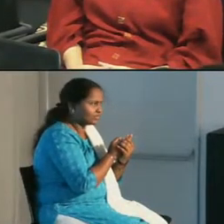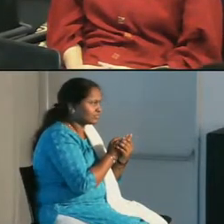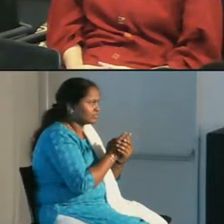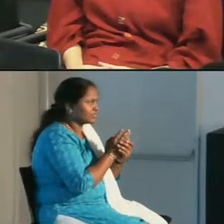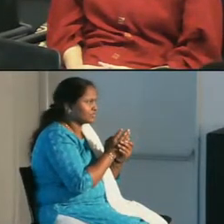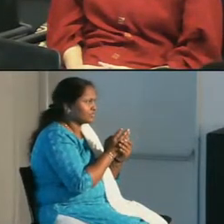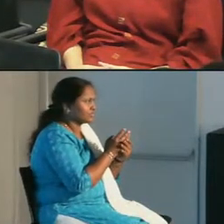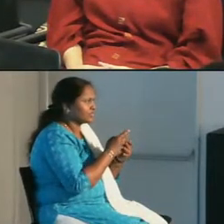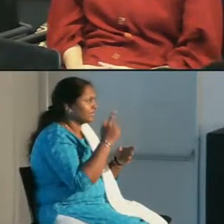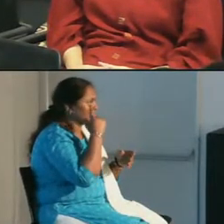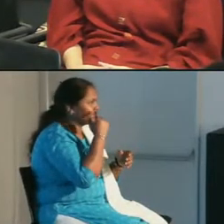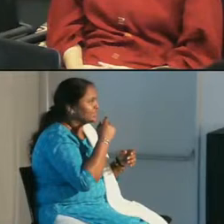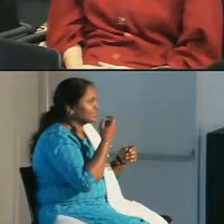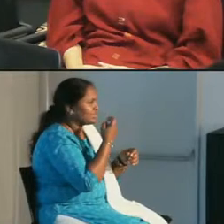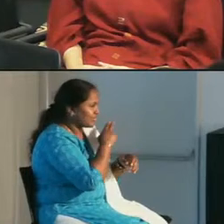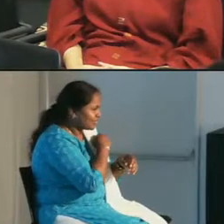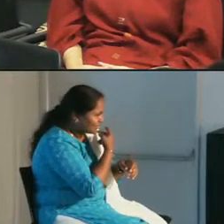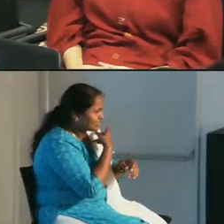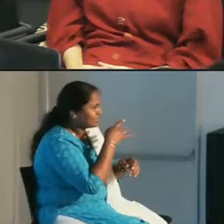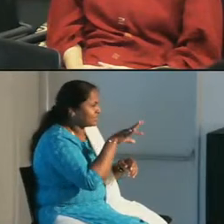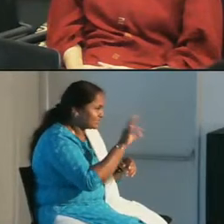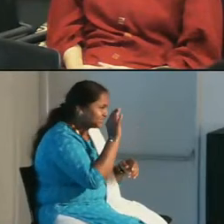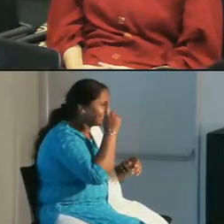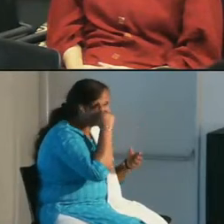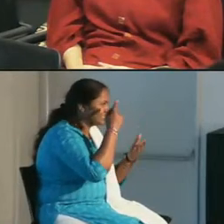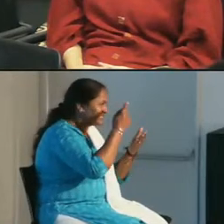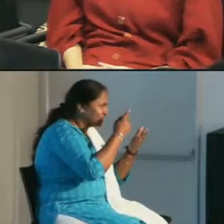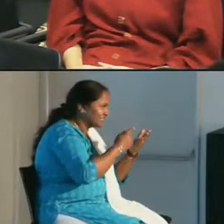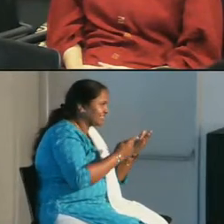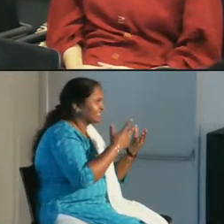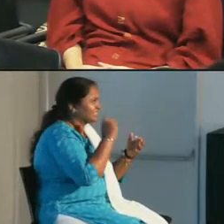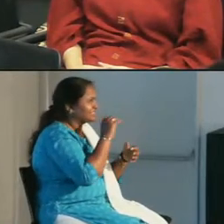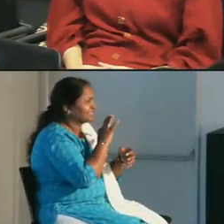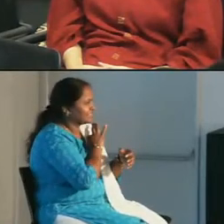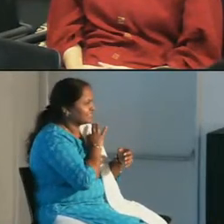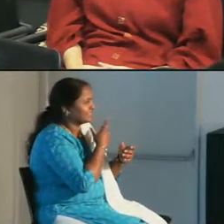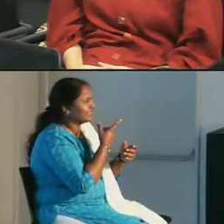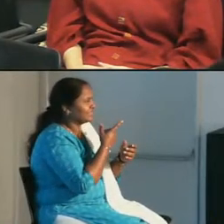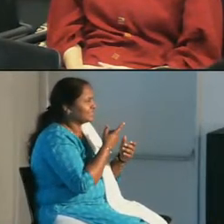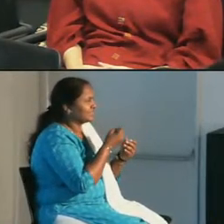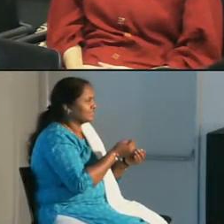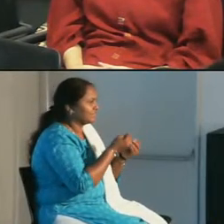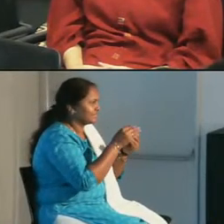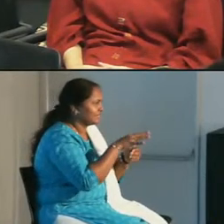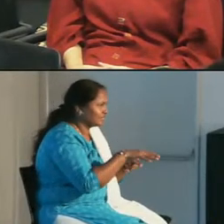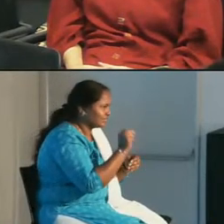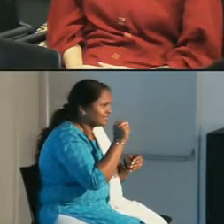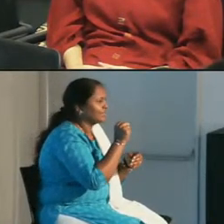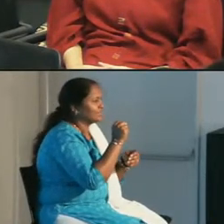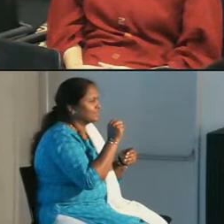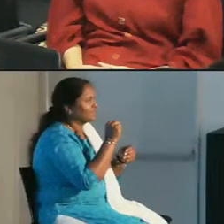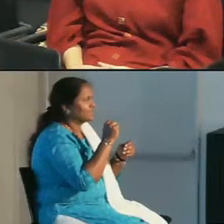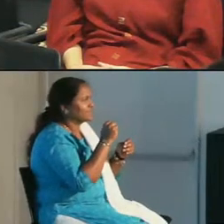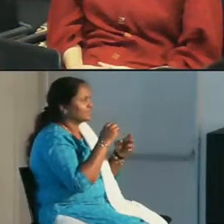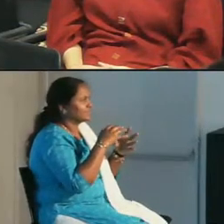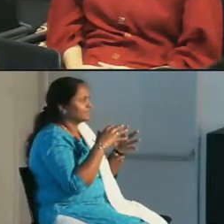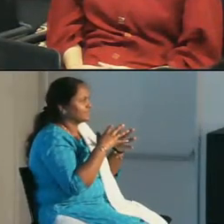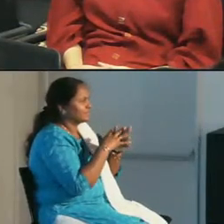if the hospital finds someone drawing, they would take them out of the ward,